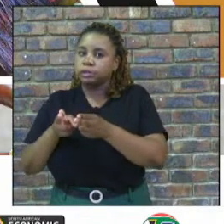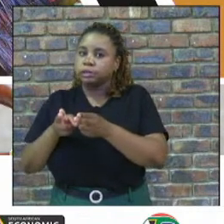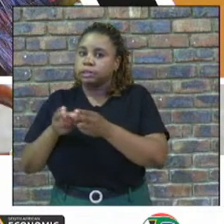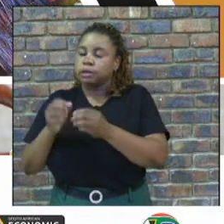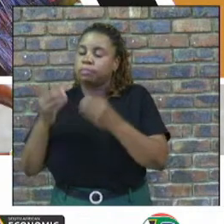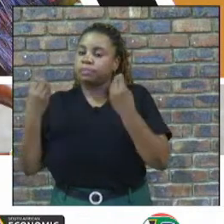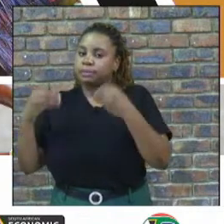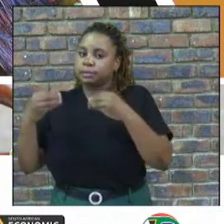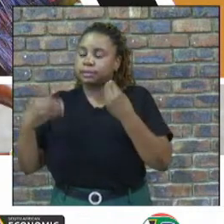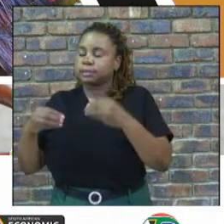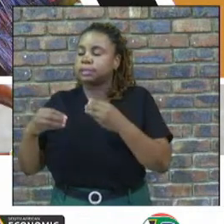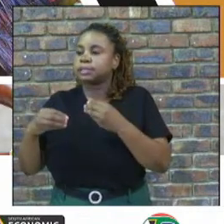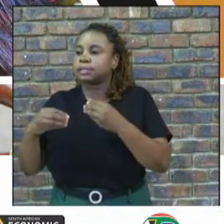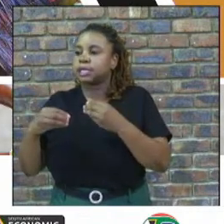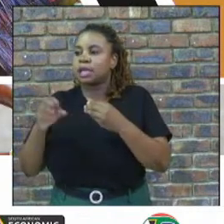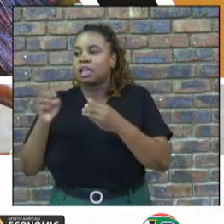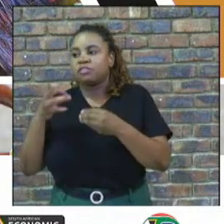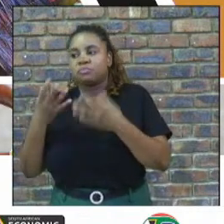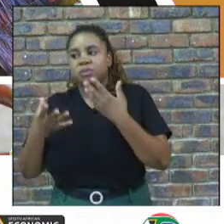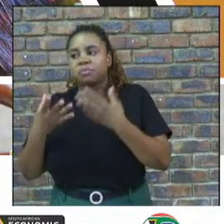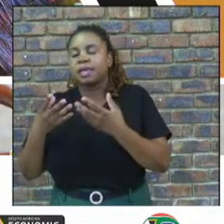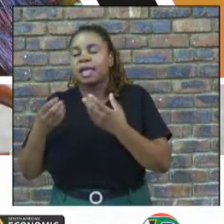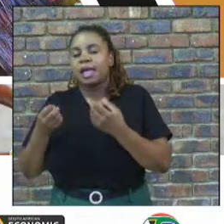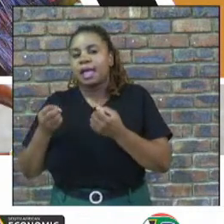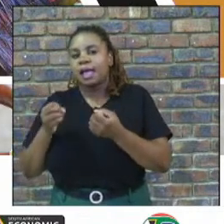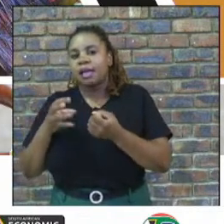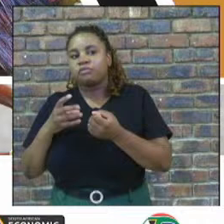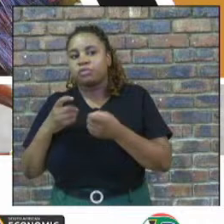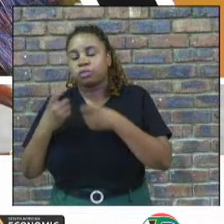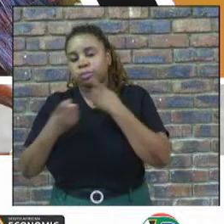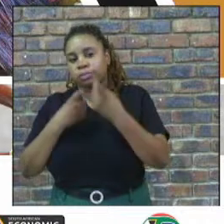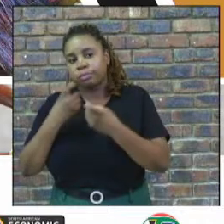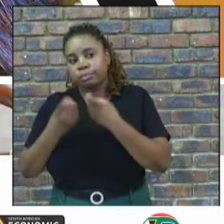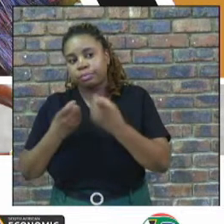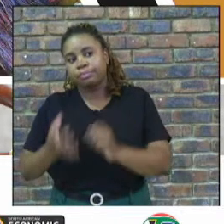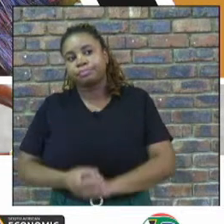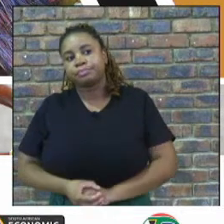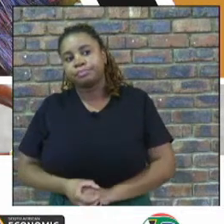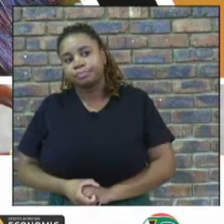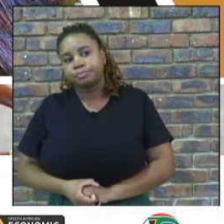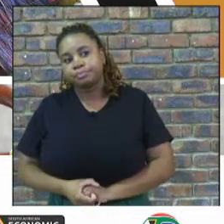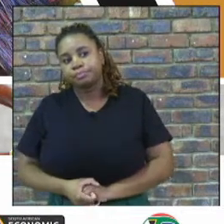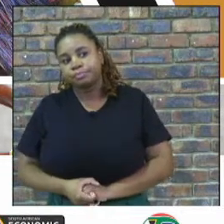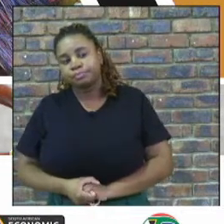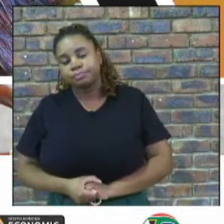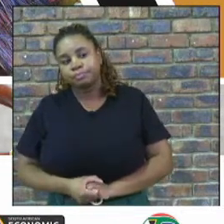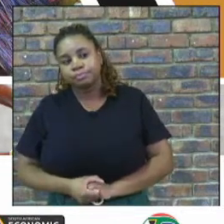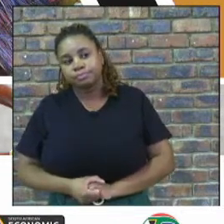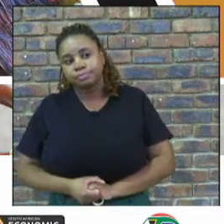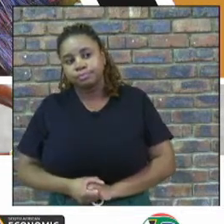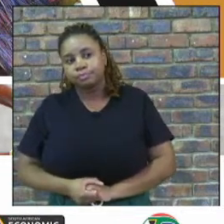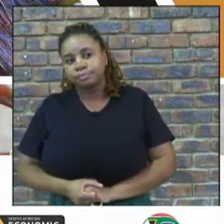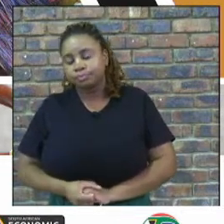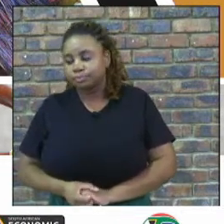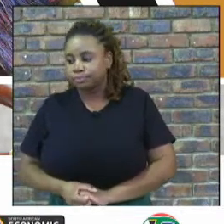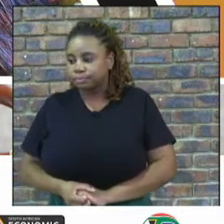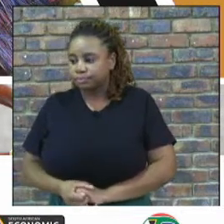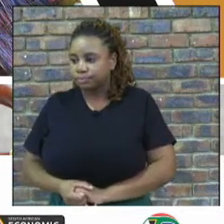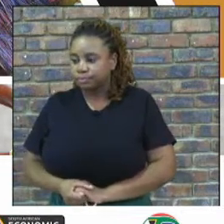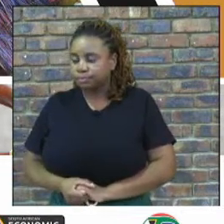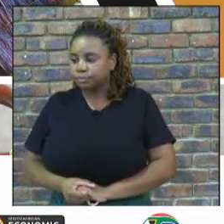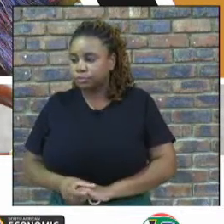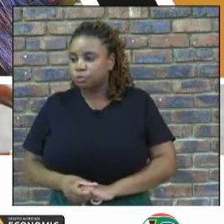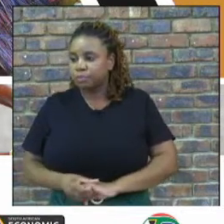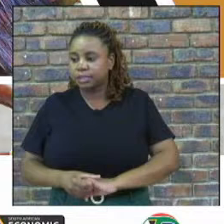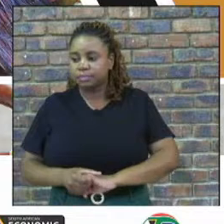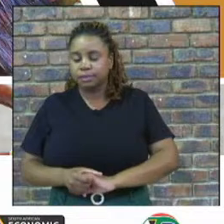I'll also speak to the establishment of the office, the powers and the functions that of the Ombudsman.